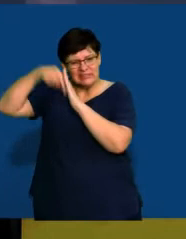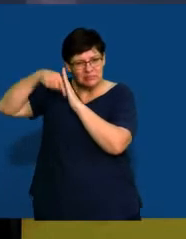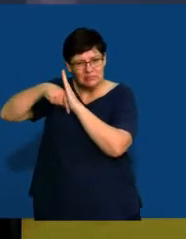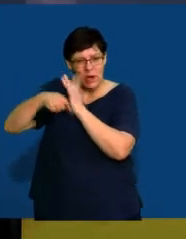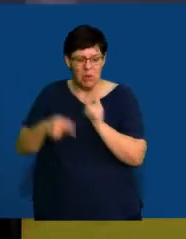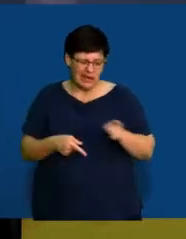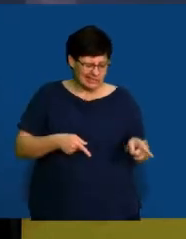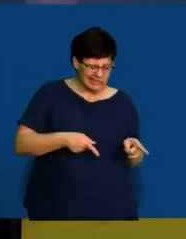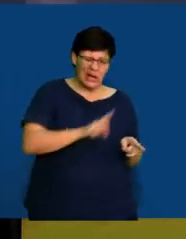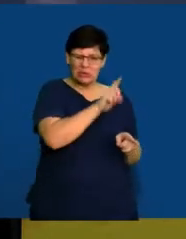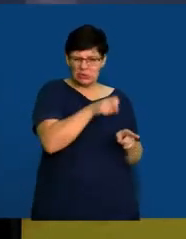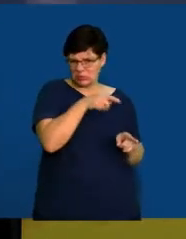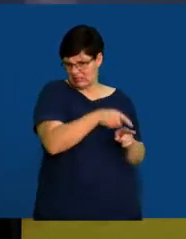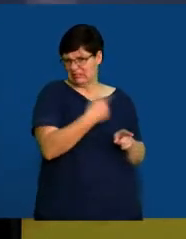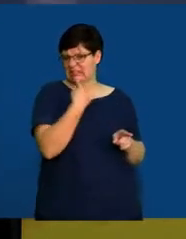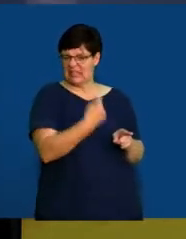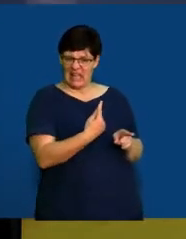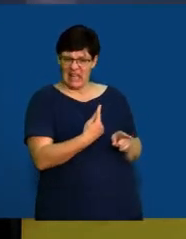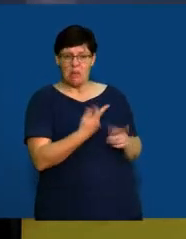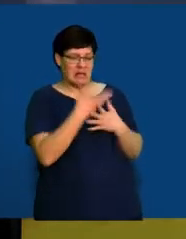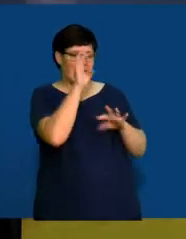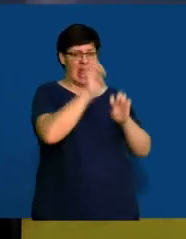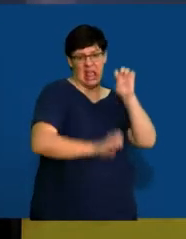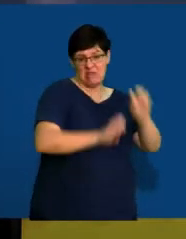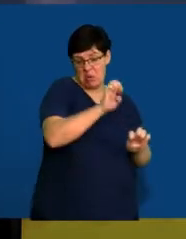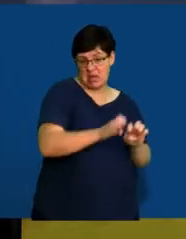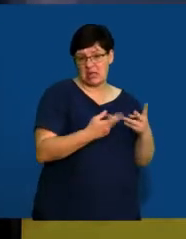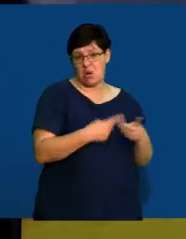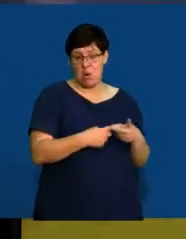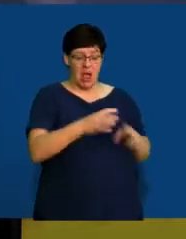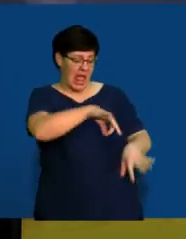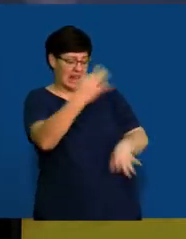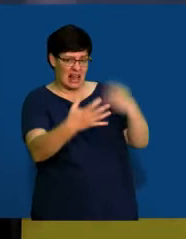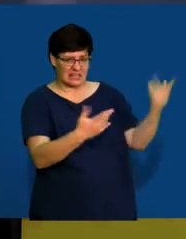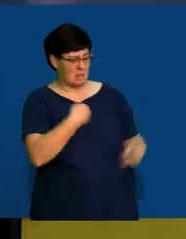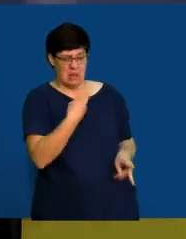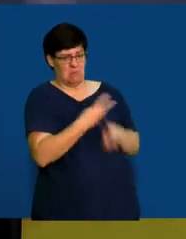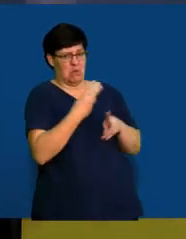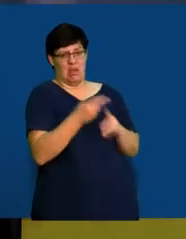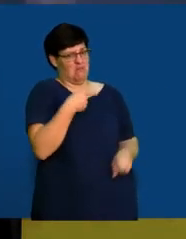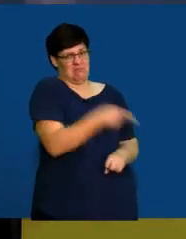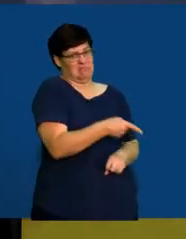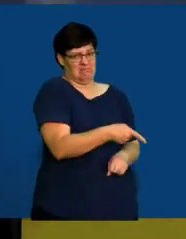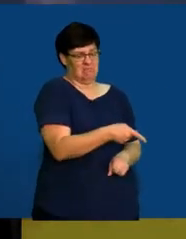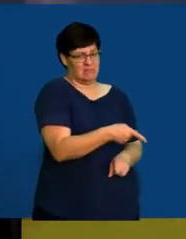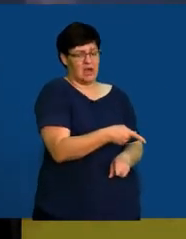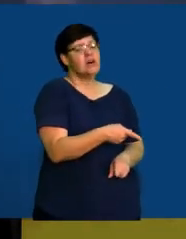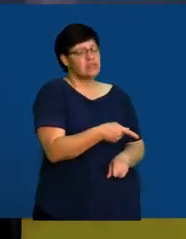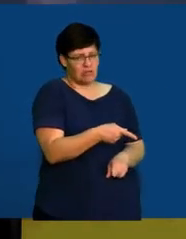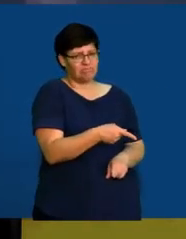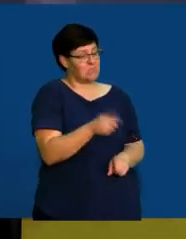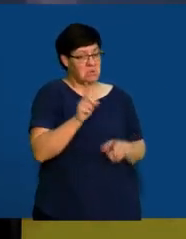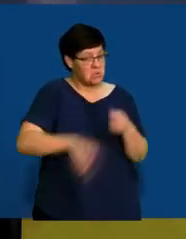2, maybe the questions were about evaluation, analyzing, and I wasn't prepared as well for that one. No, you